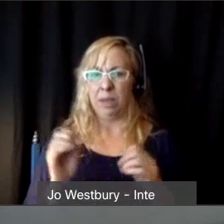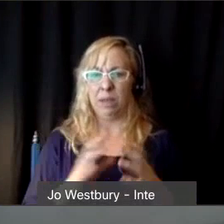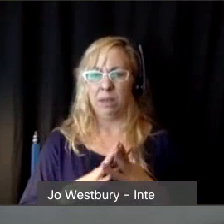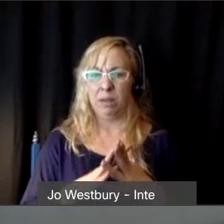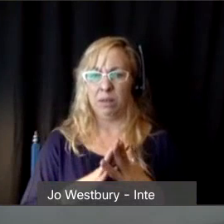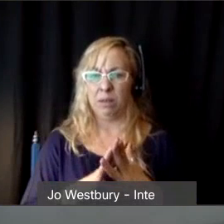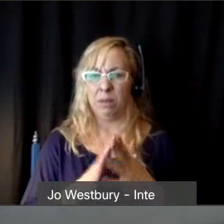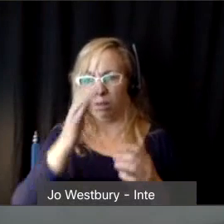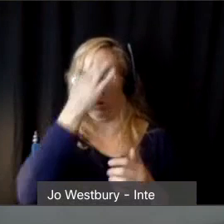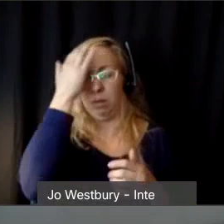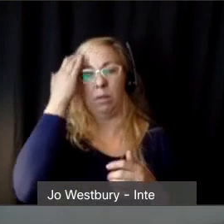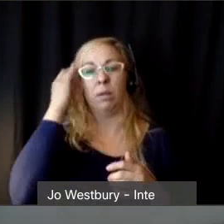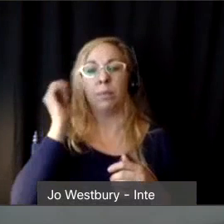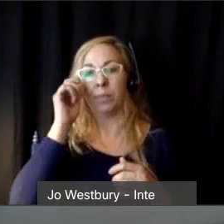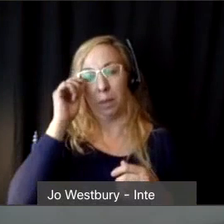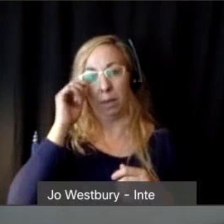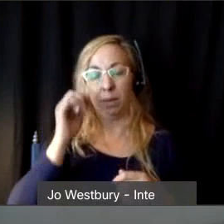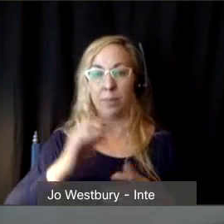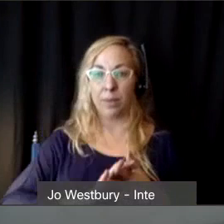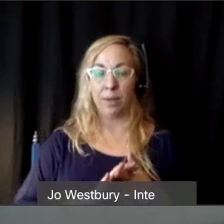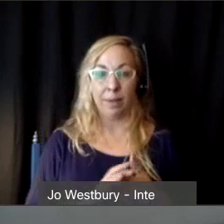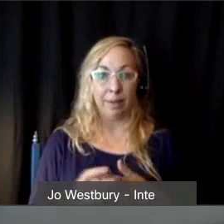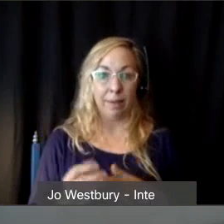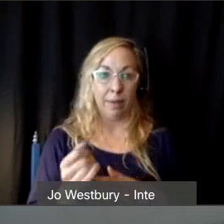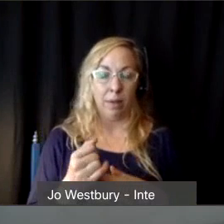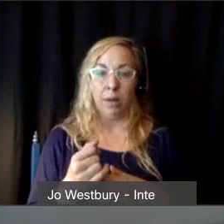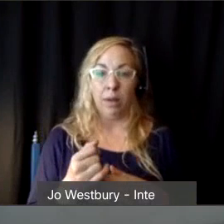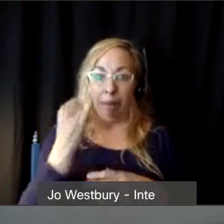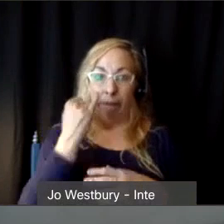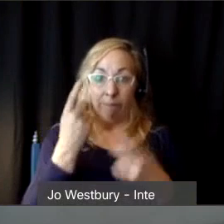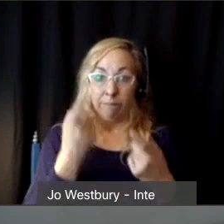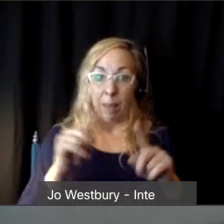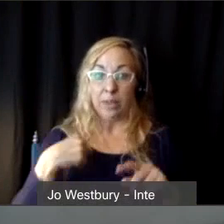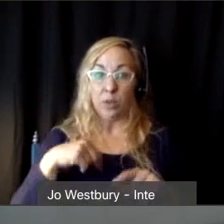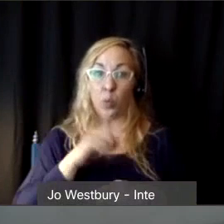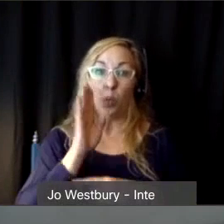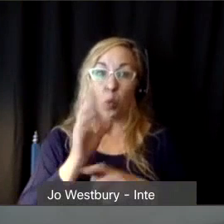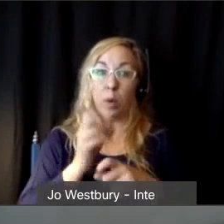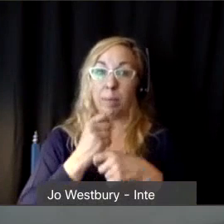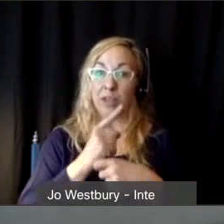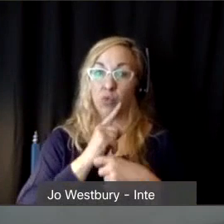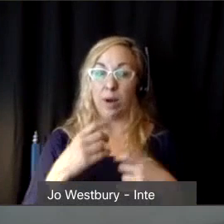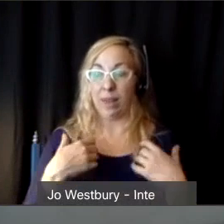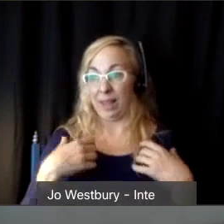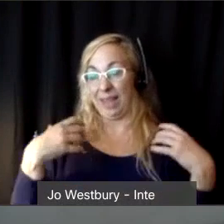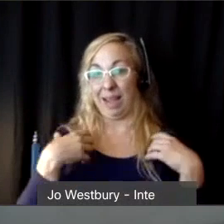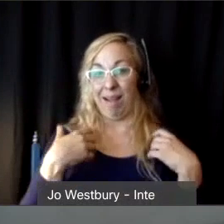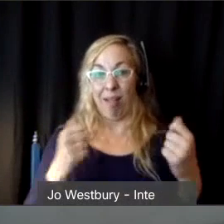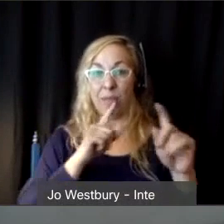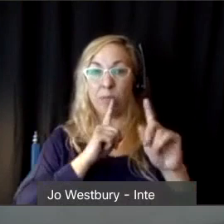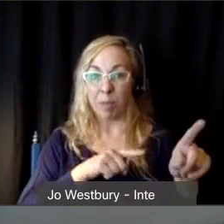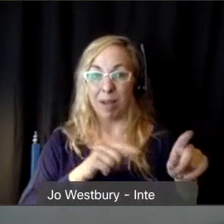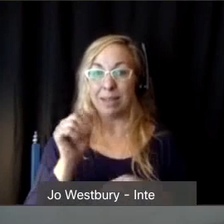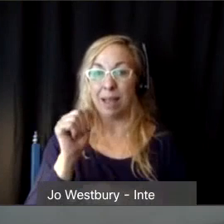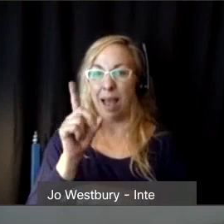the Health Emergency Preparation and Response Administration at DC Health were aware of this and